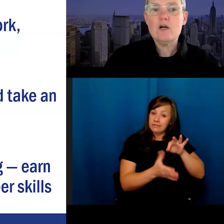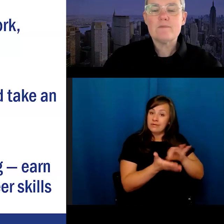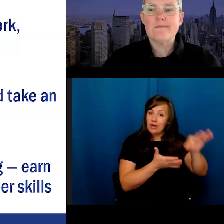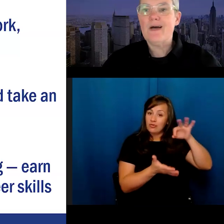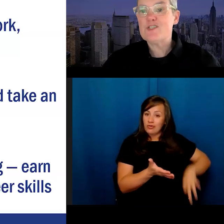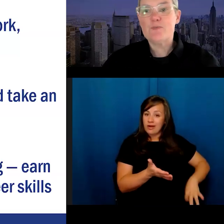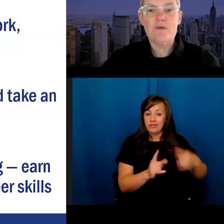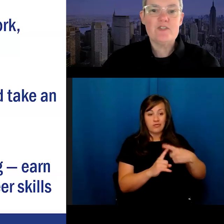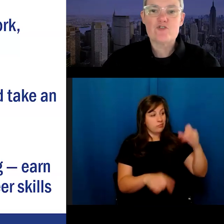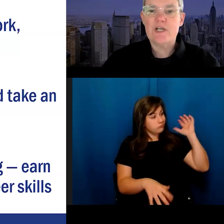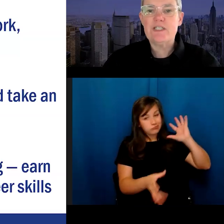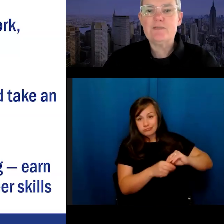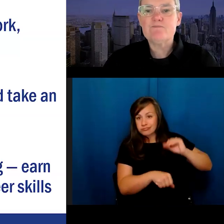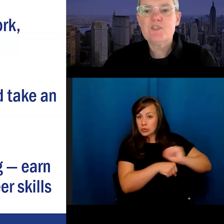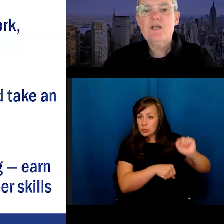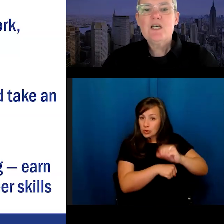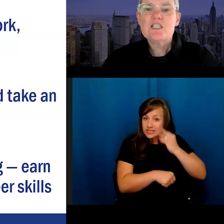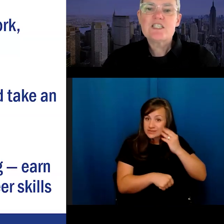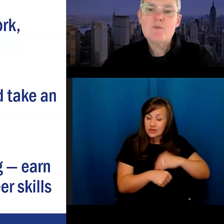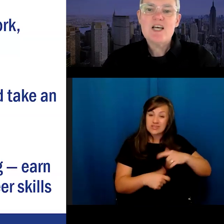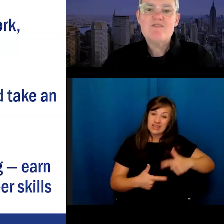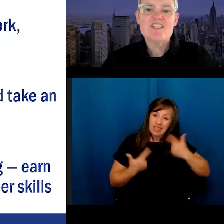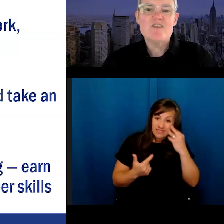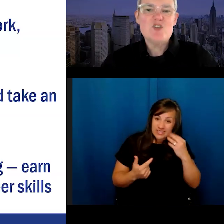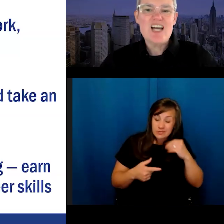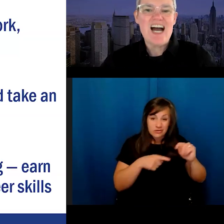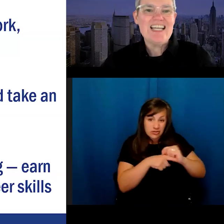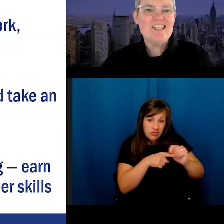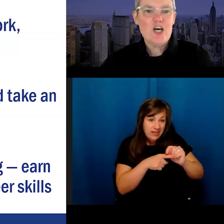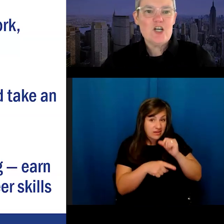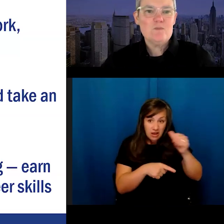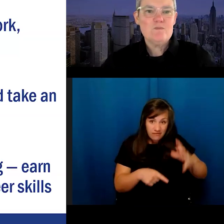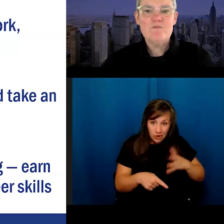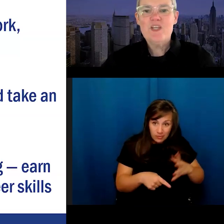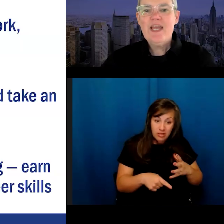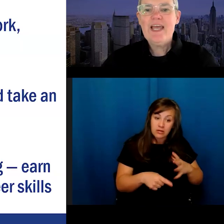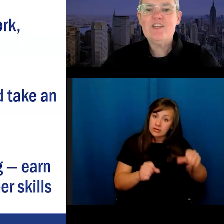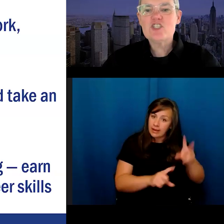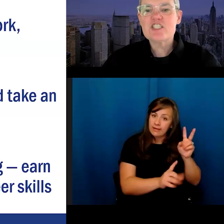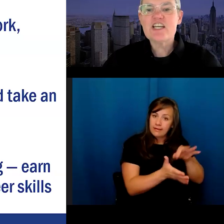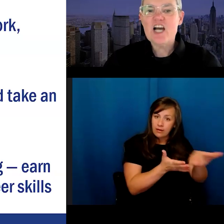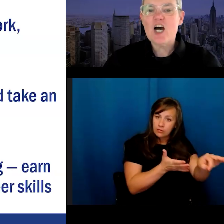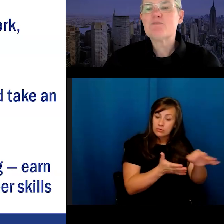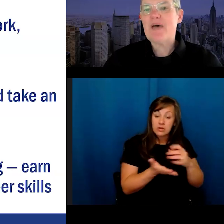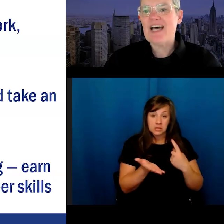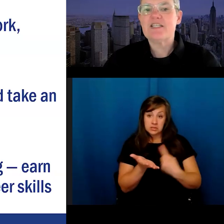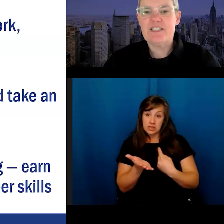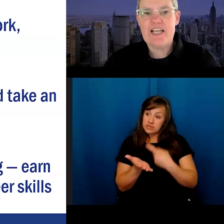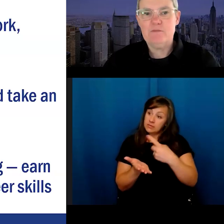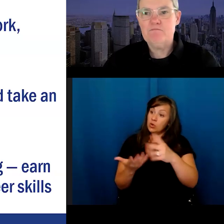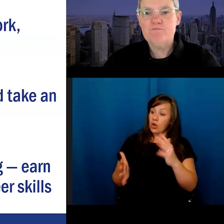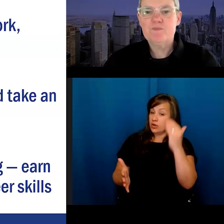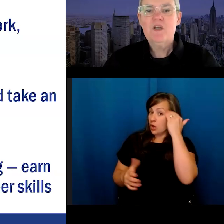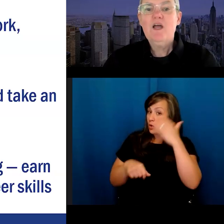from work, life experience, training. Sometimes it's stuff you kind of know, and you could study up to pass